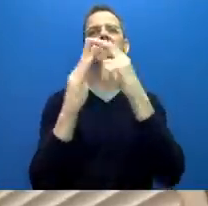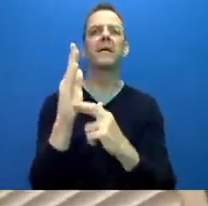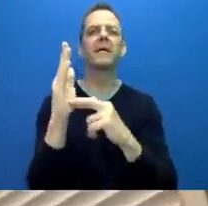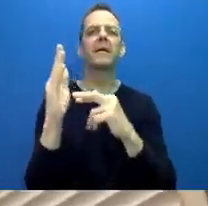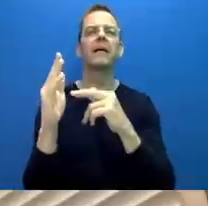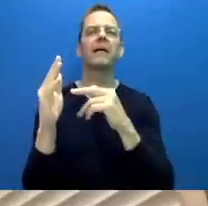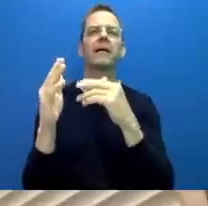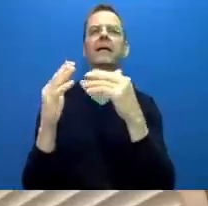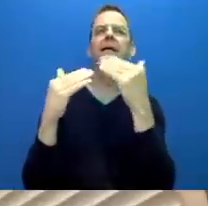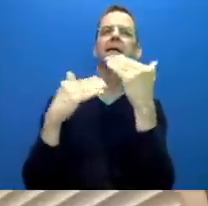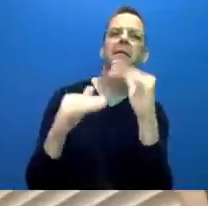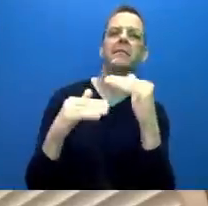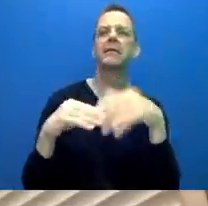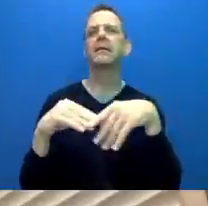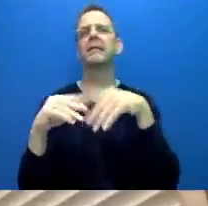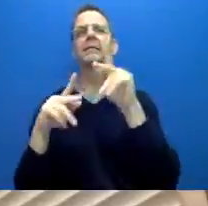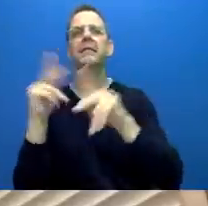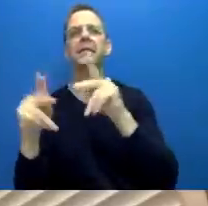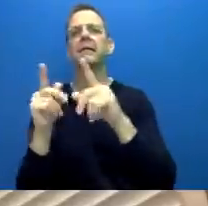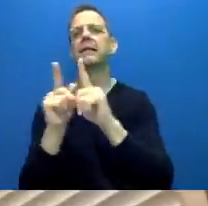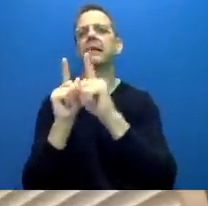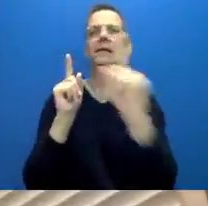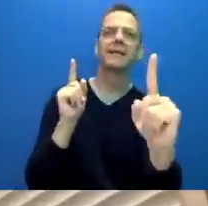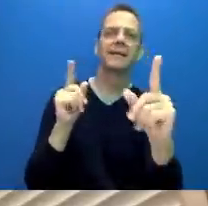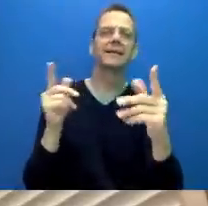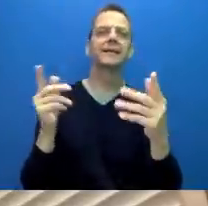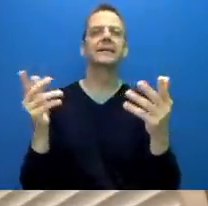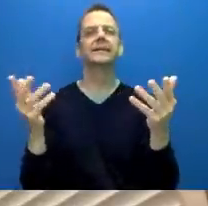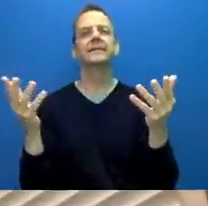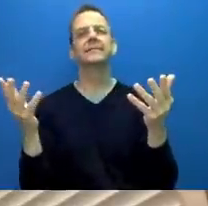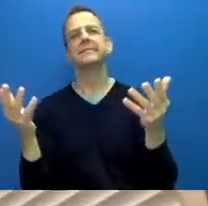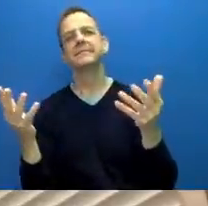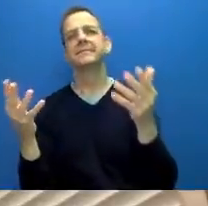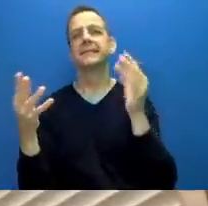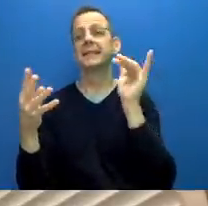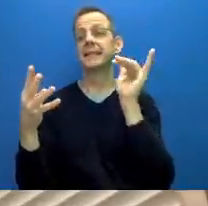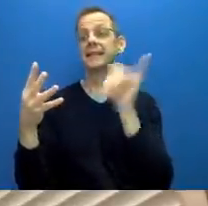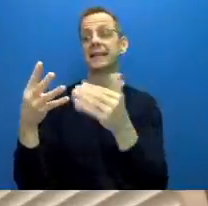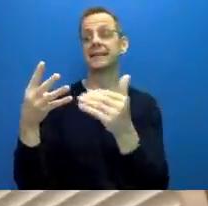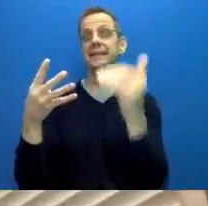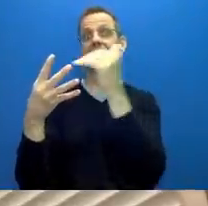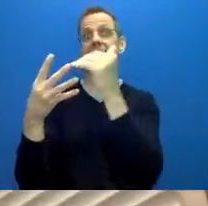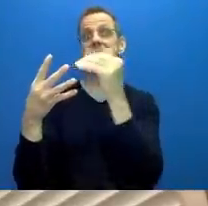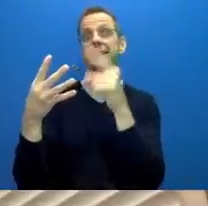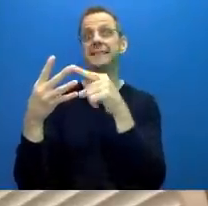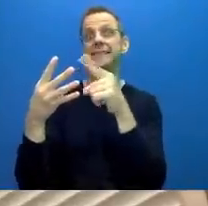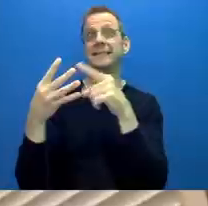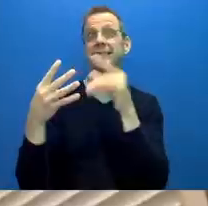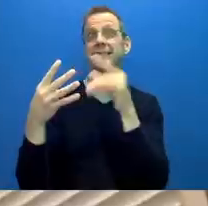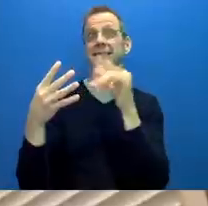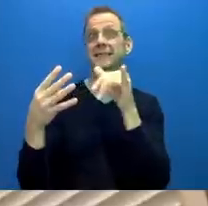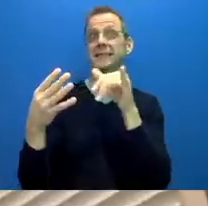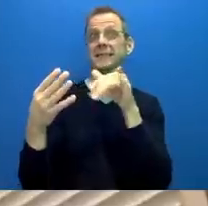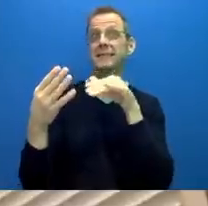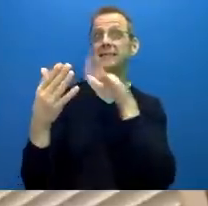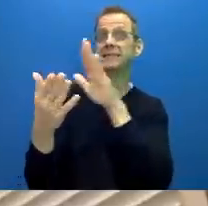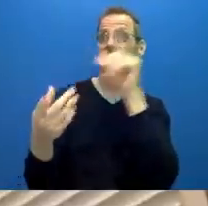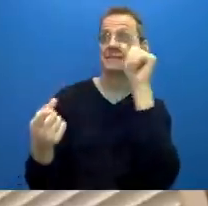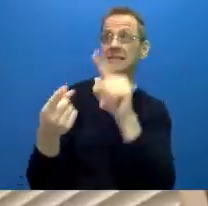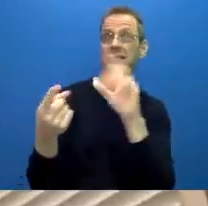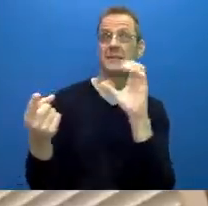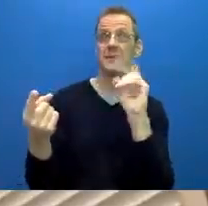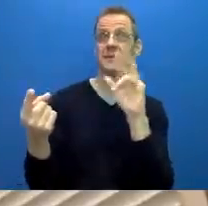virtually vaccinated. And so unsurprisingly, probably not